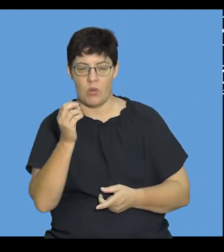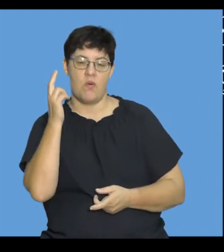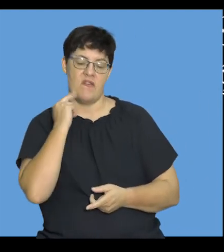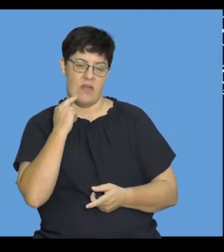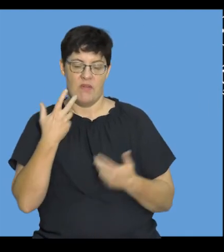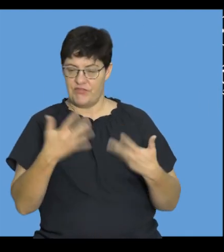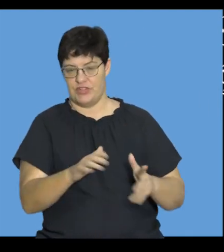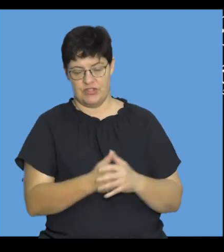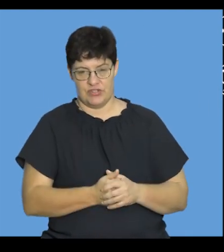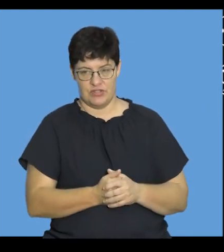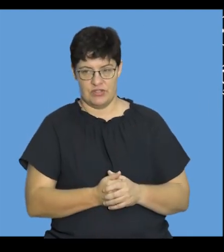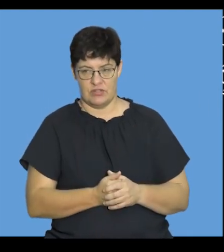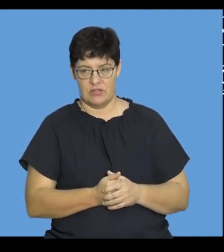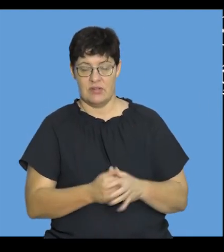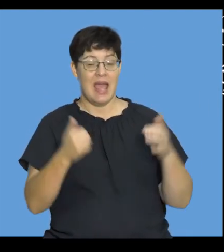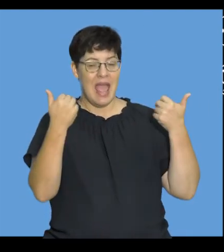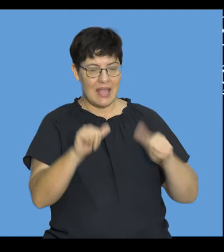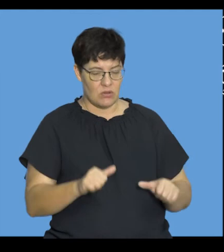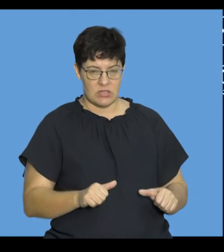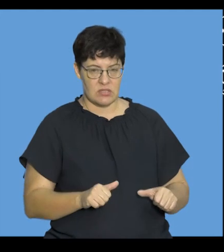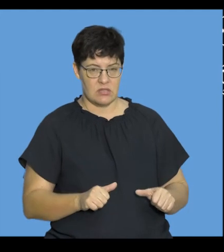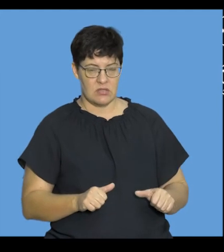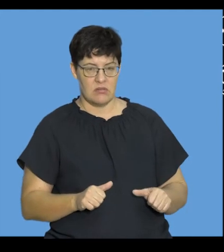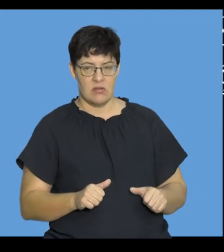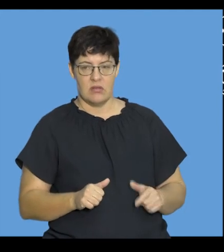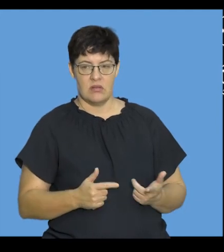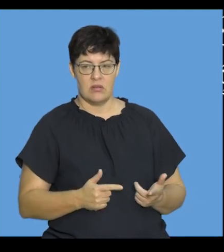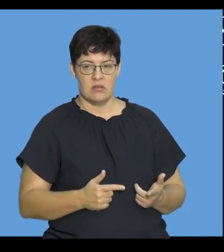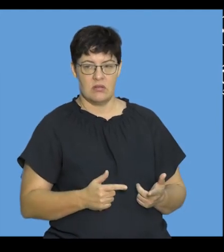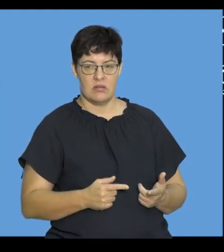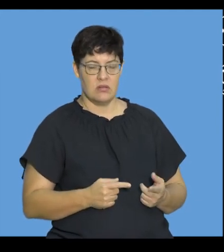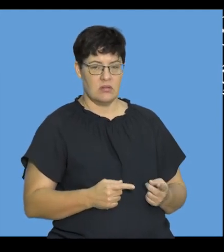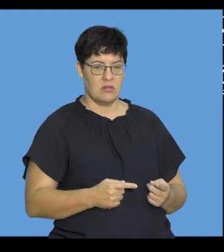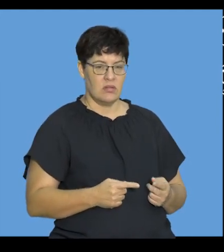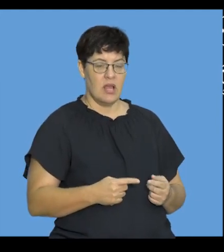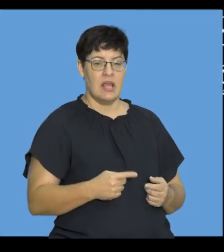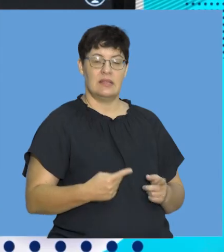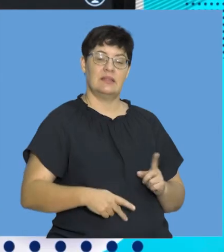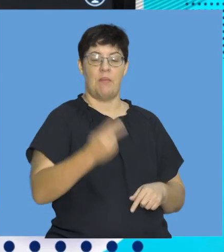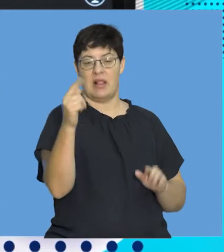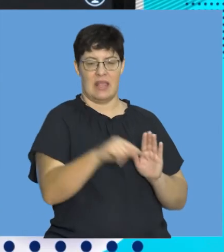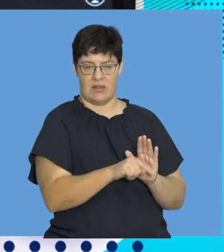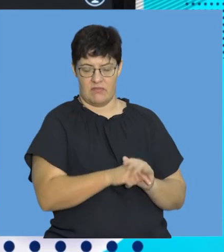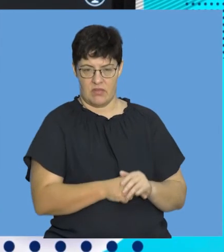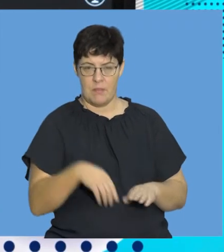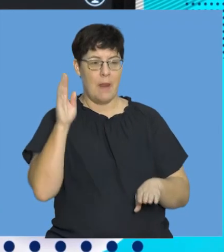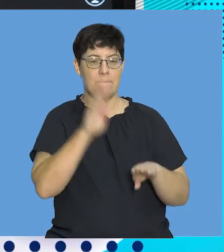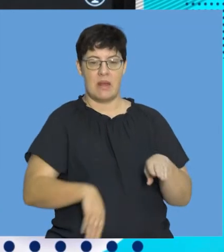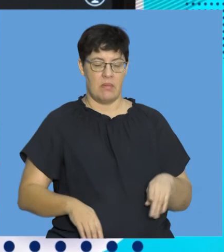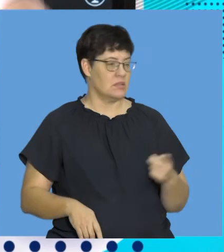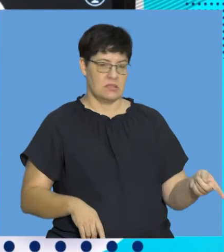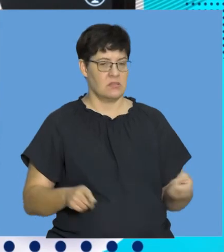obviously in accounting, we do not apply the double negative. That means we don't penalize you unnecessarily because you've